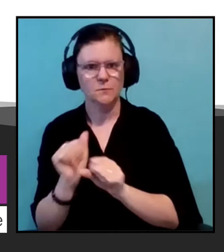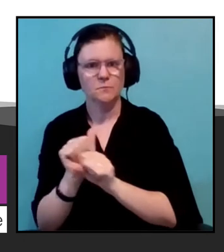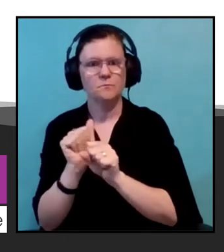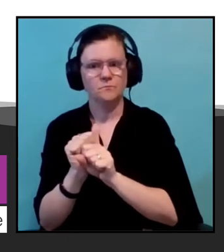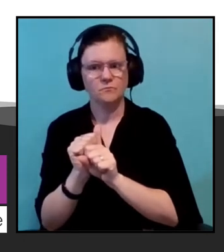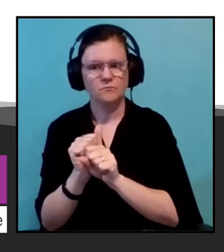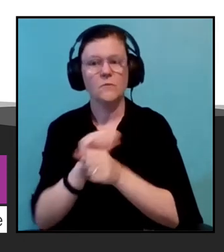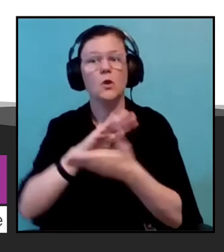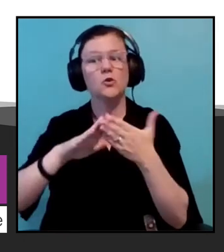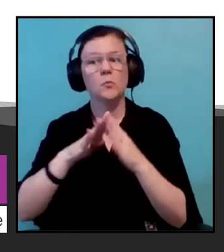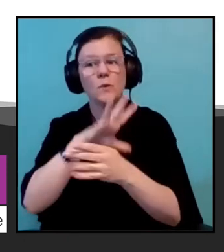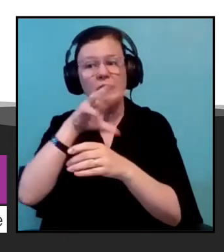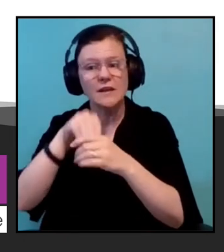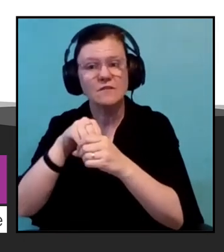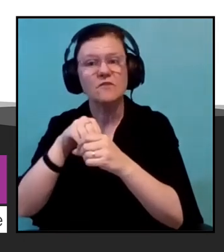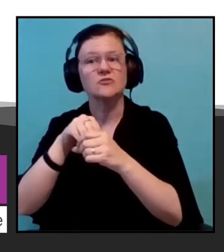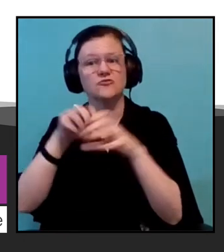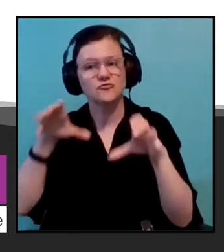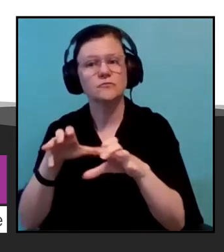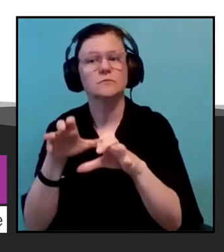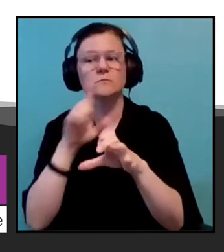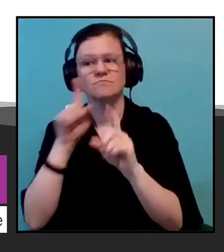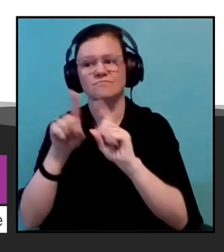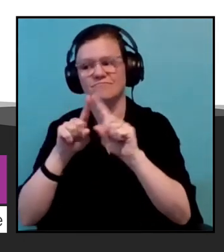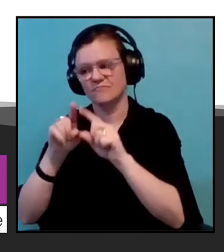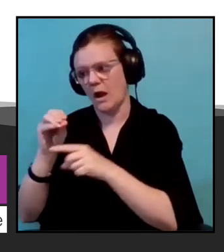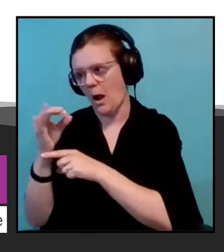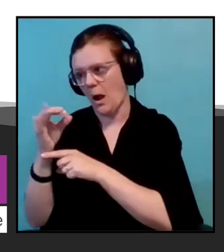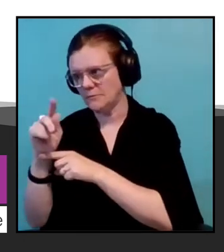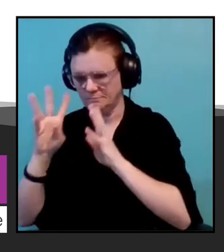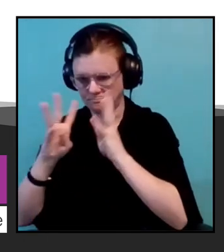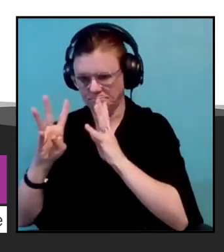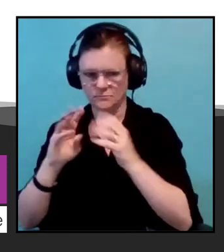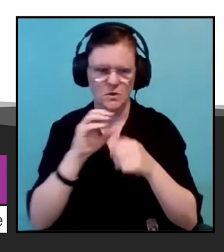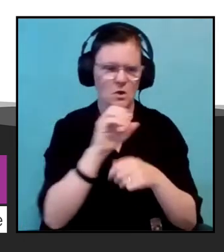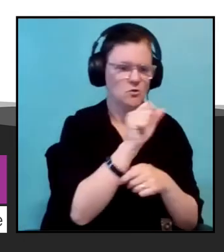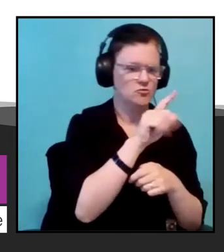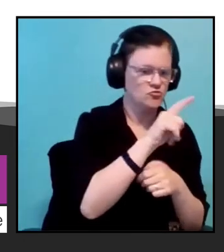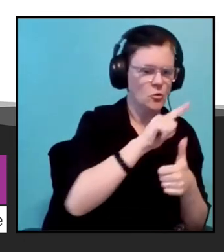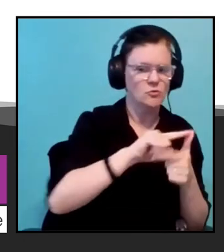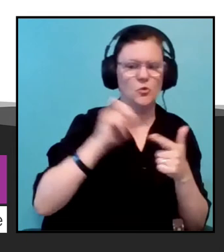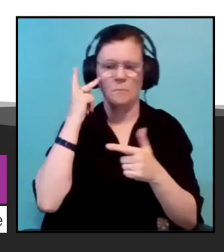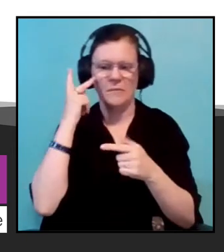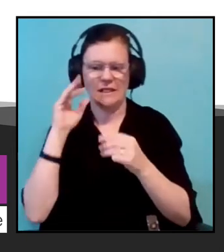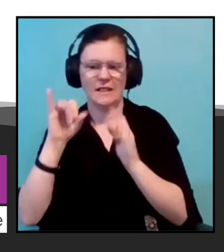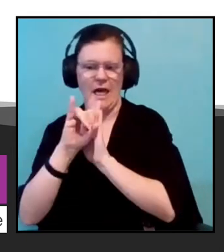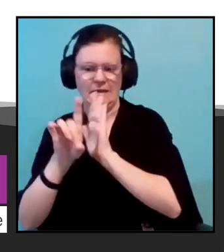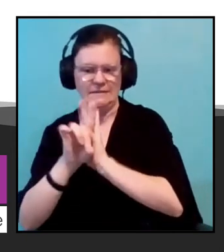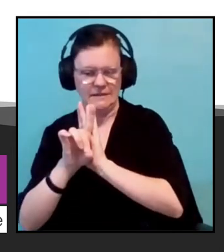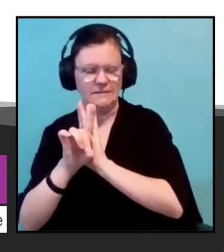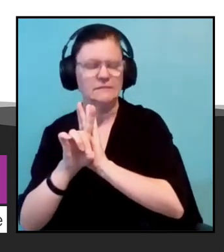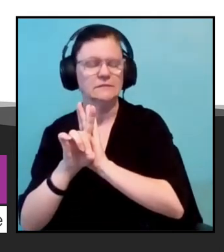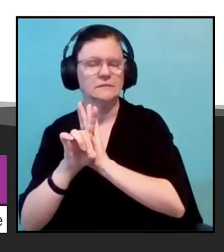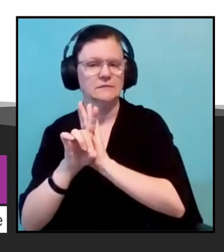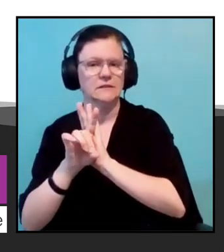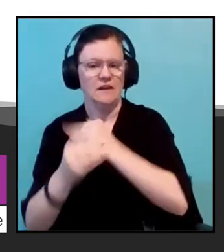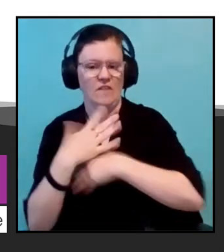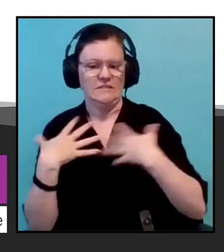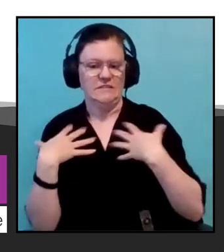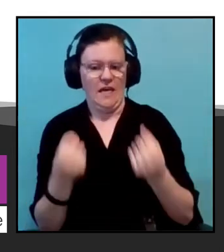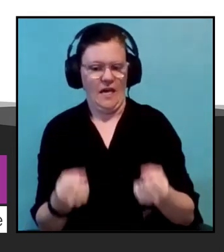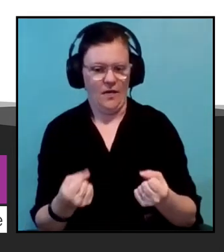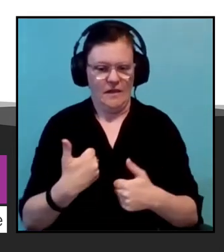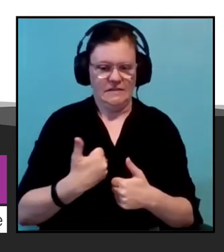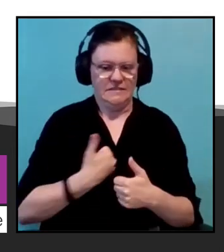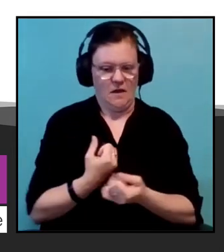community intervention and recontextualize objects to innovate on how social, political identity affects health,